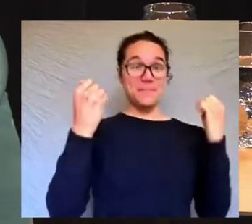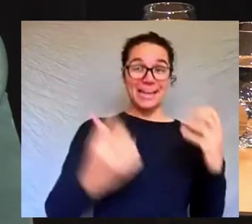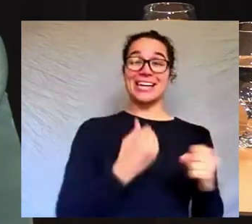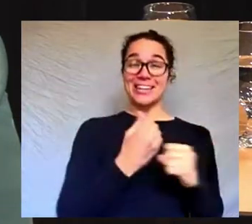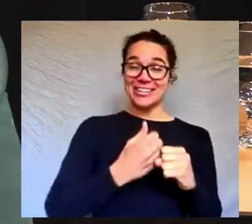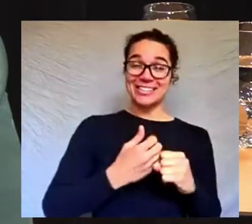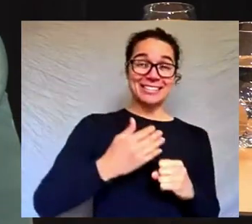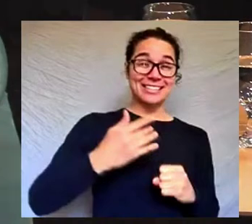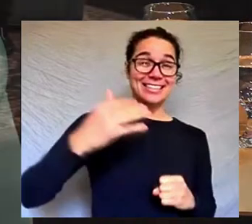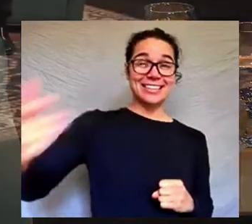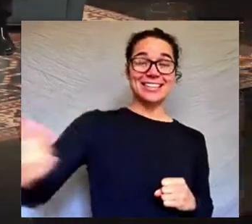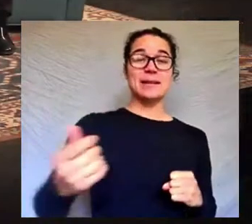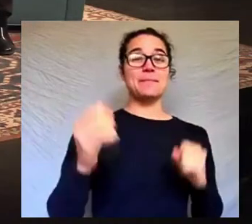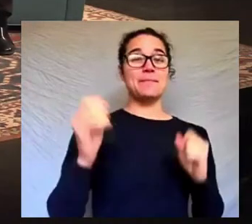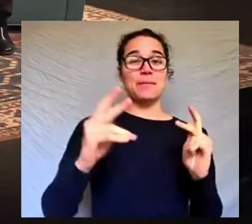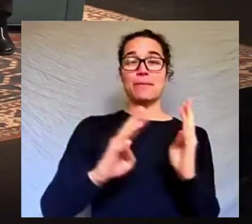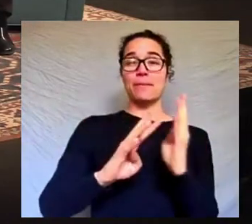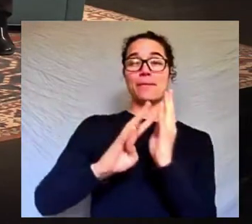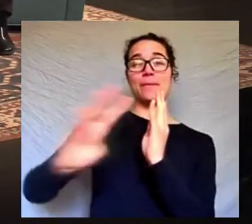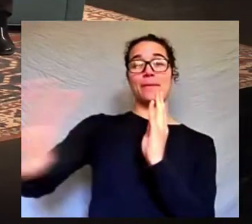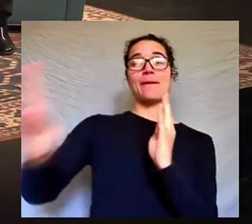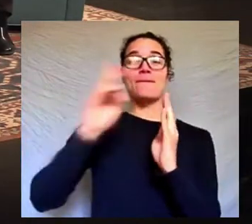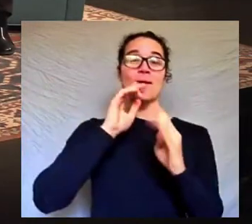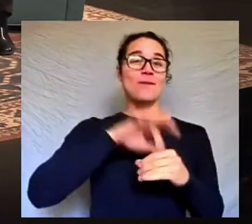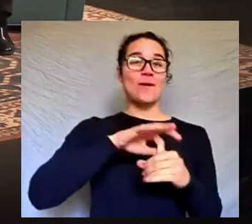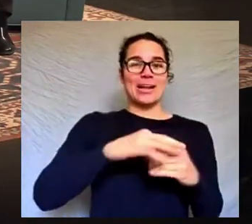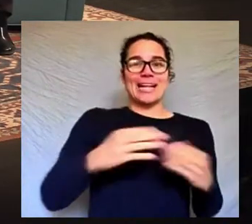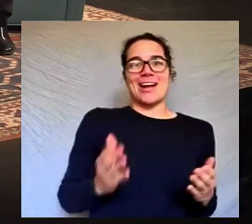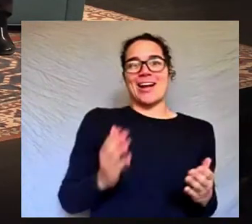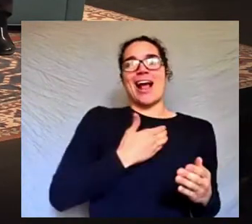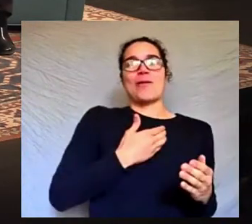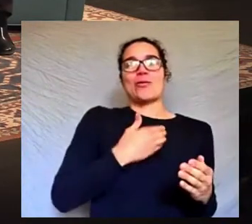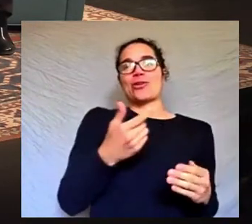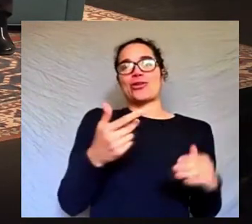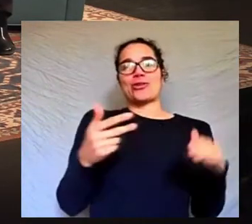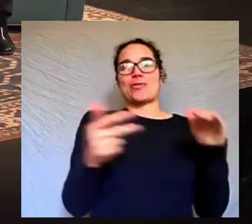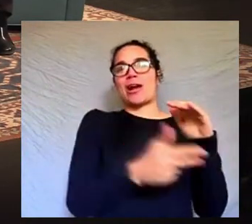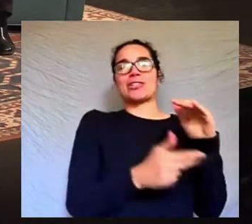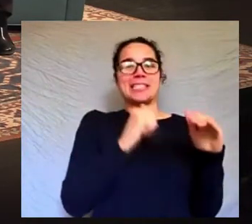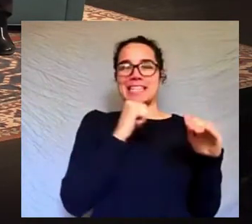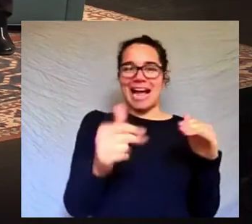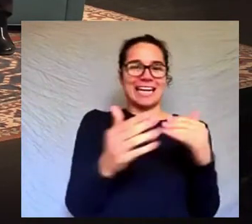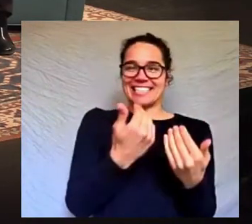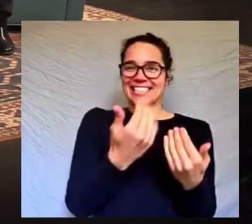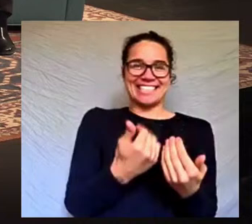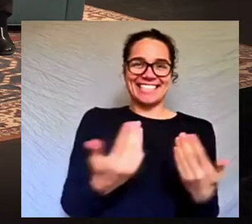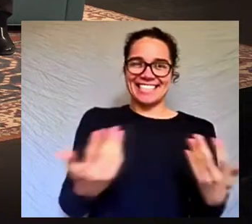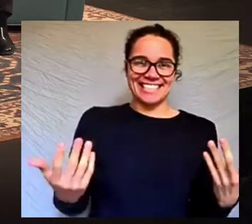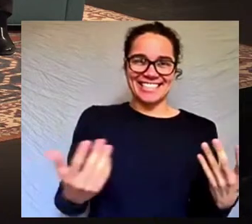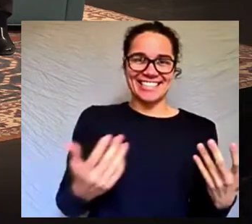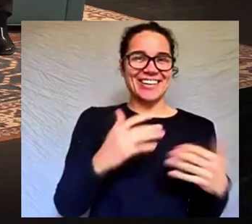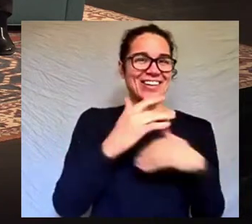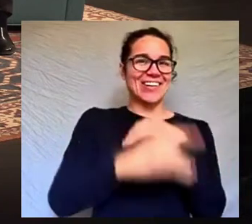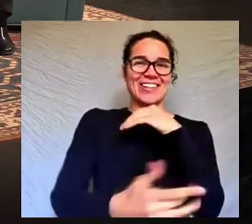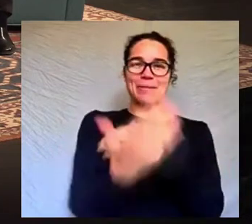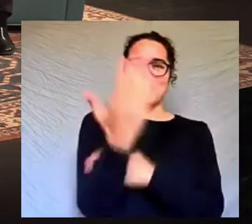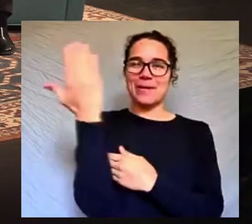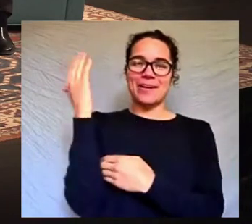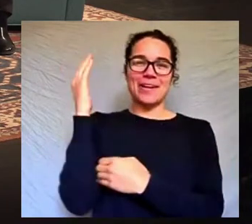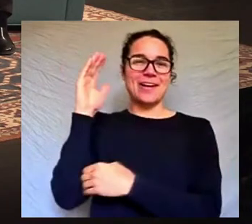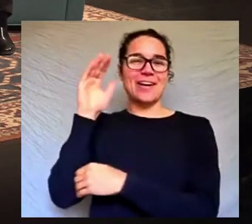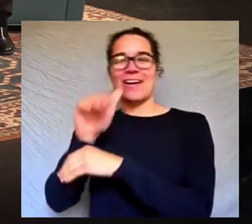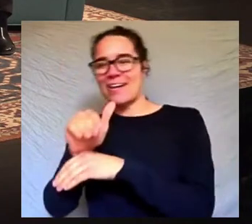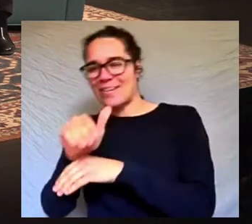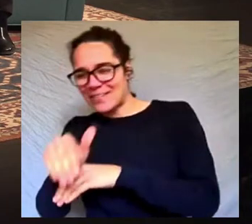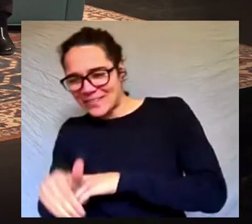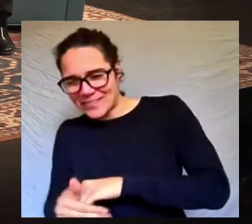And I can remember, and this wasn't a convenient thing for my parents, from early in the morning to late at night, and it wasn't a